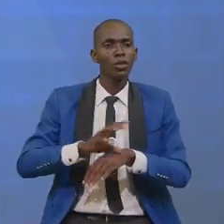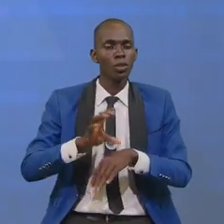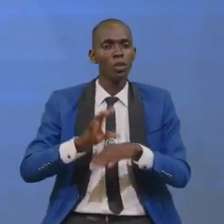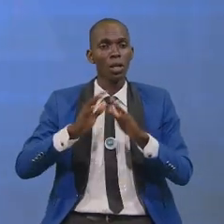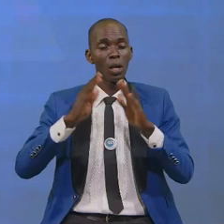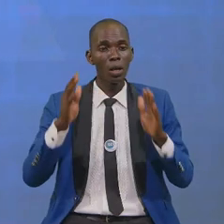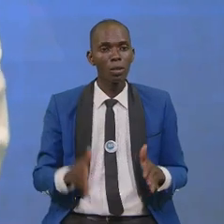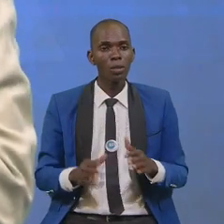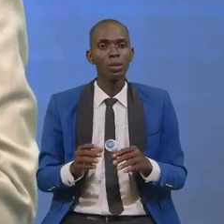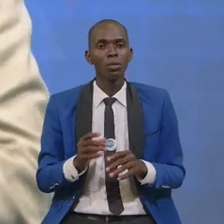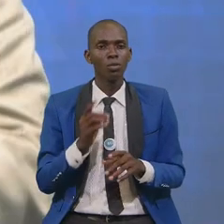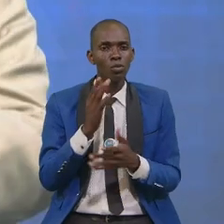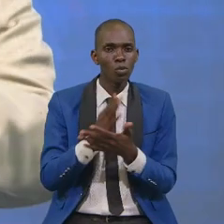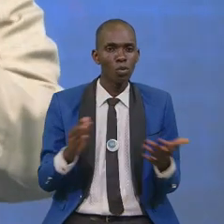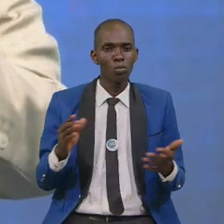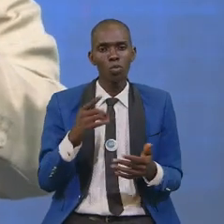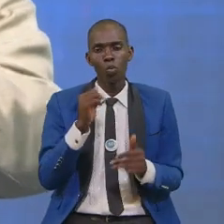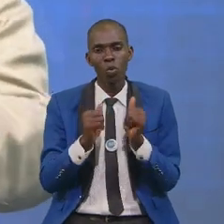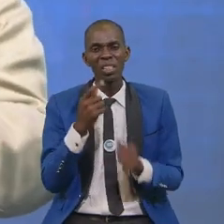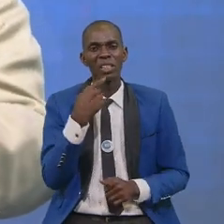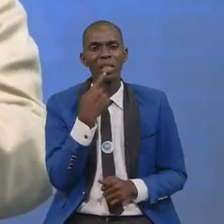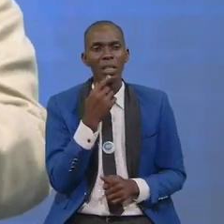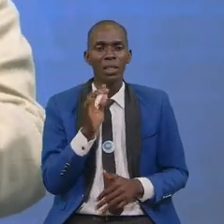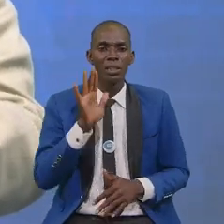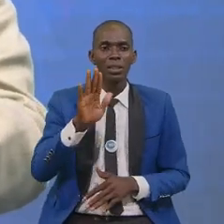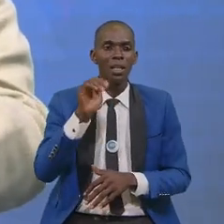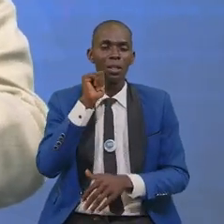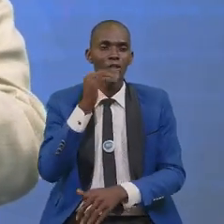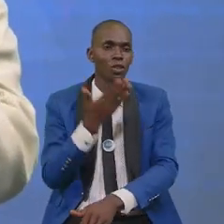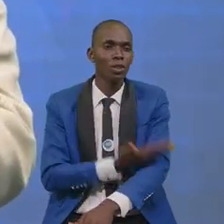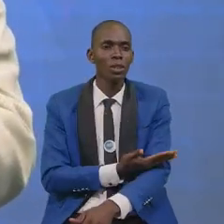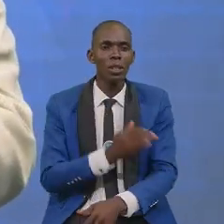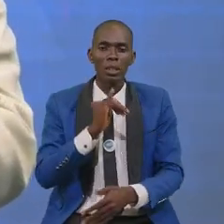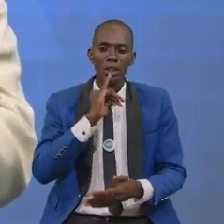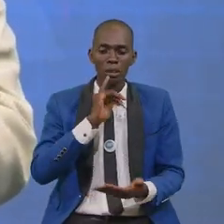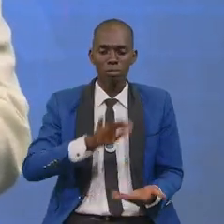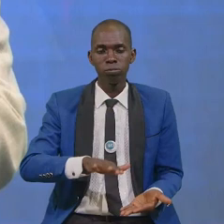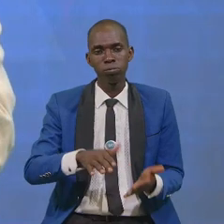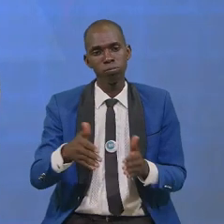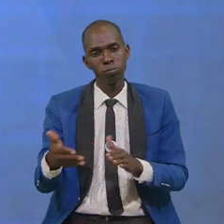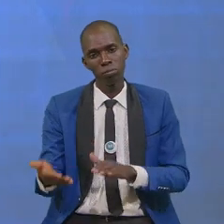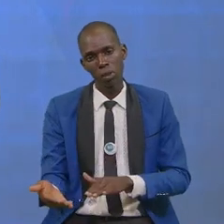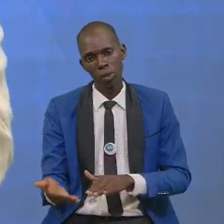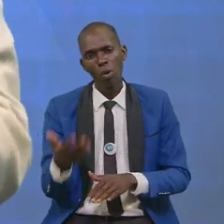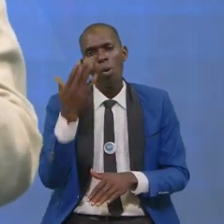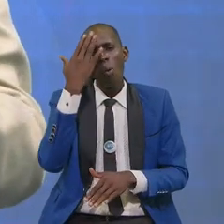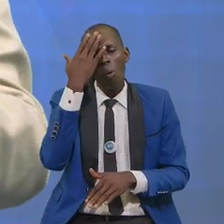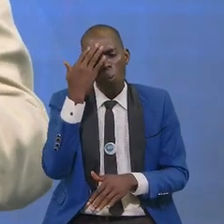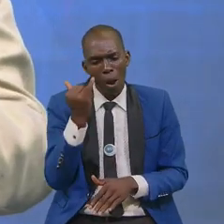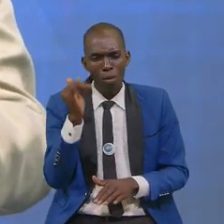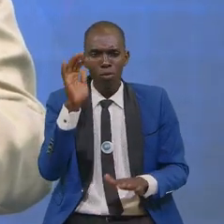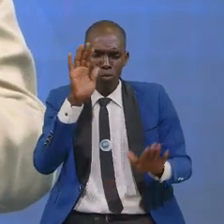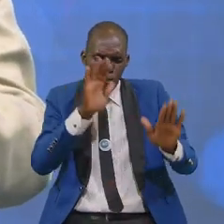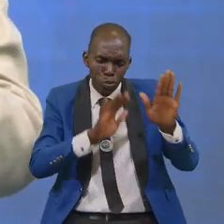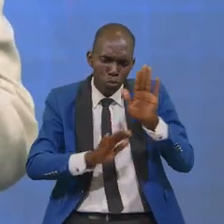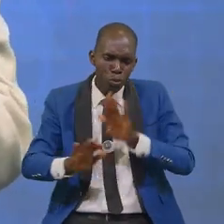house certain which said, thy daughter is dead. Why troublest